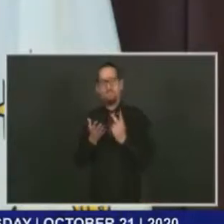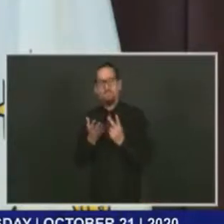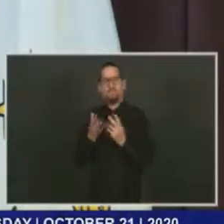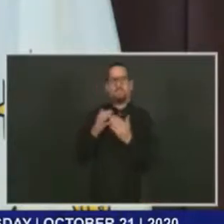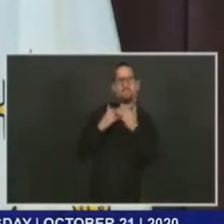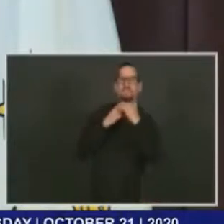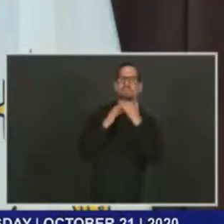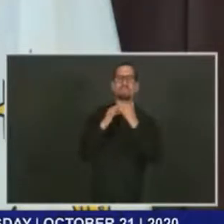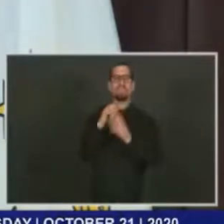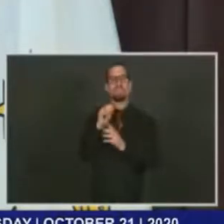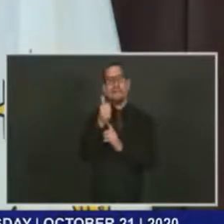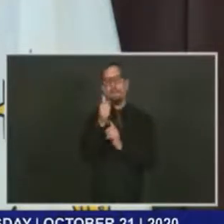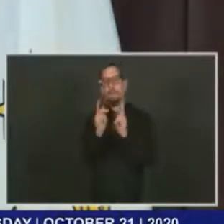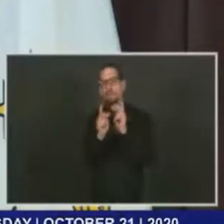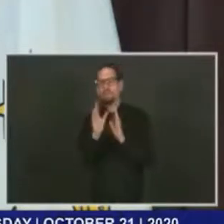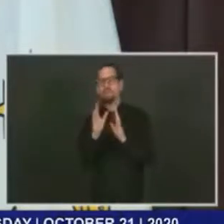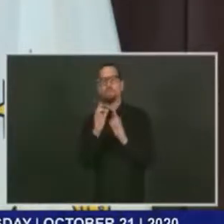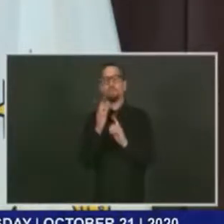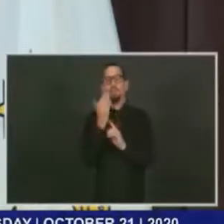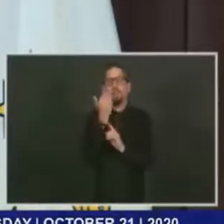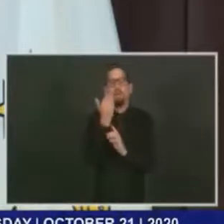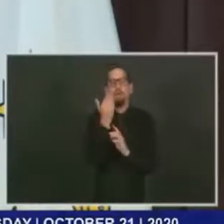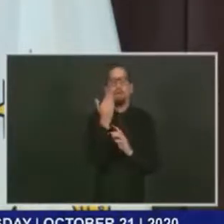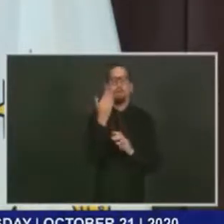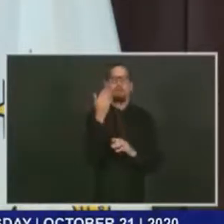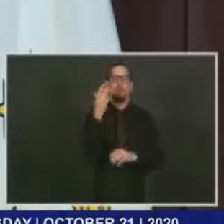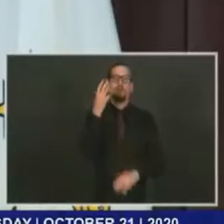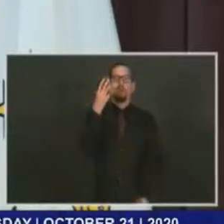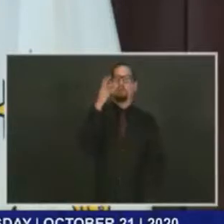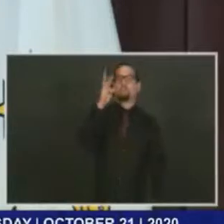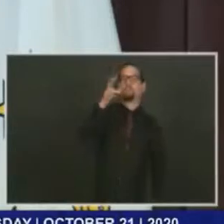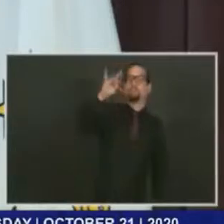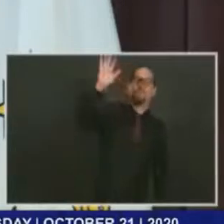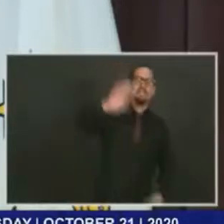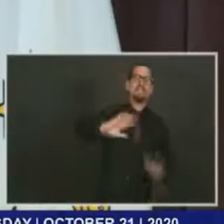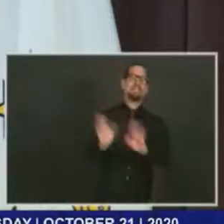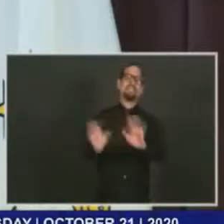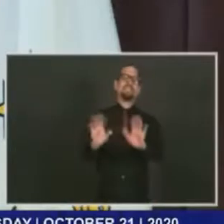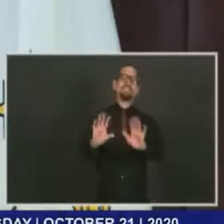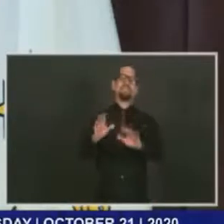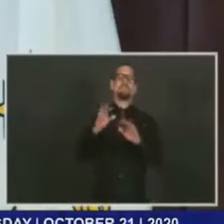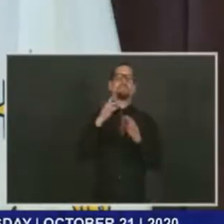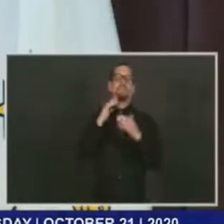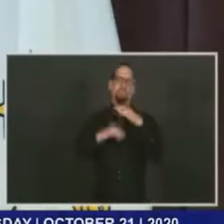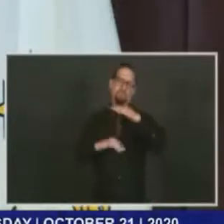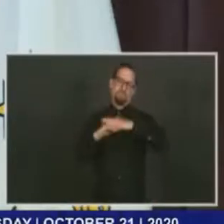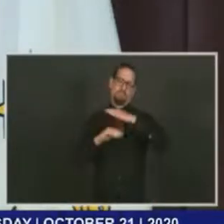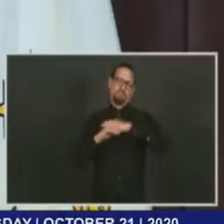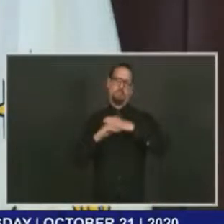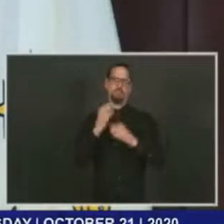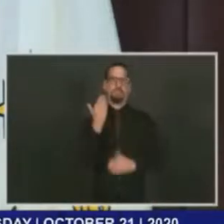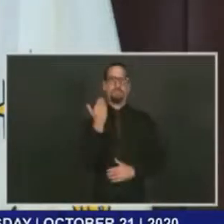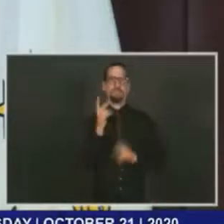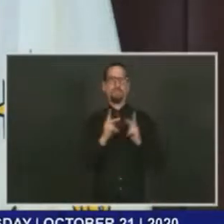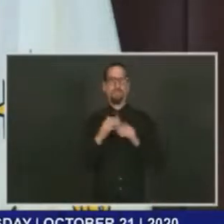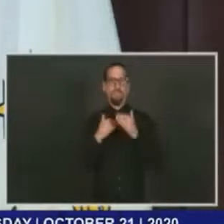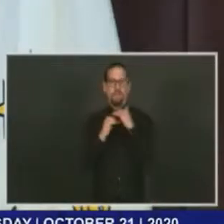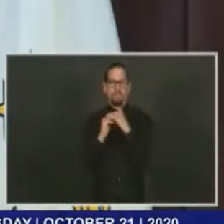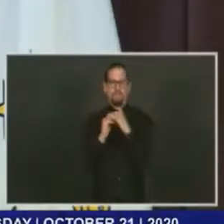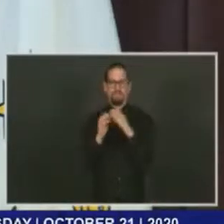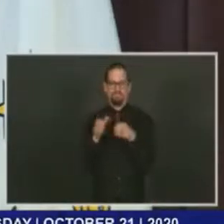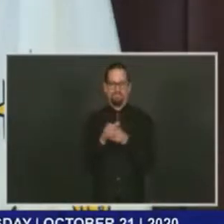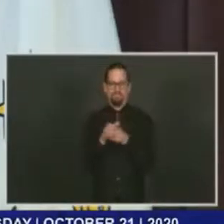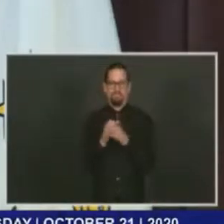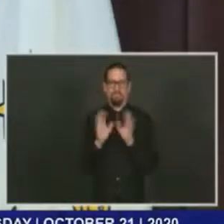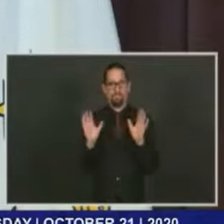go beyond 15. The smaller the group, the better. Everyone wearing their mask is critical. Once